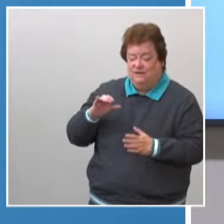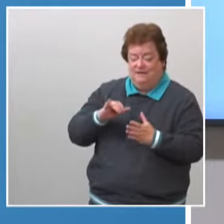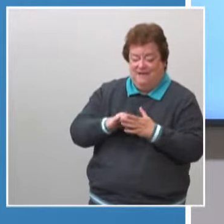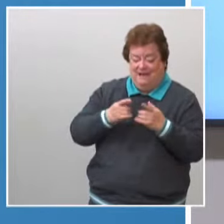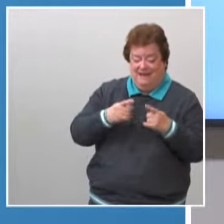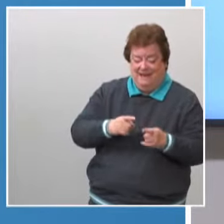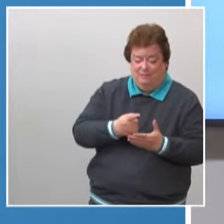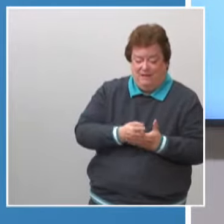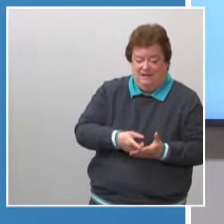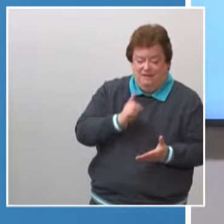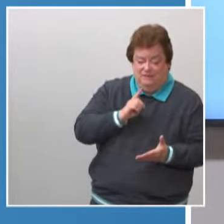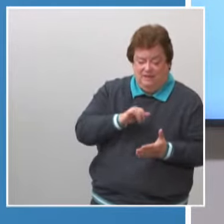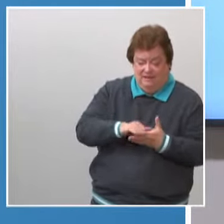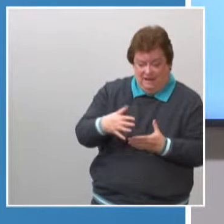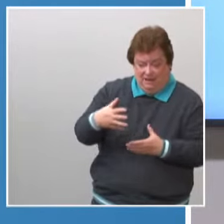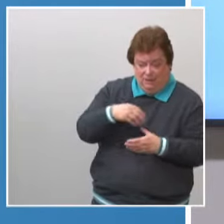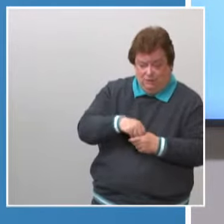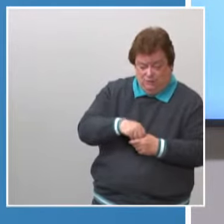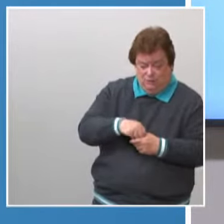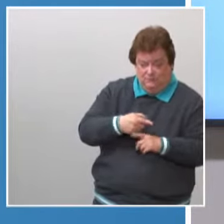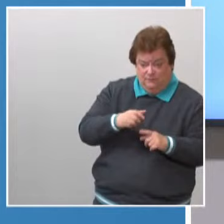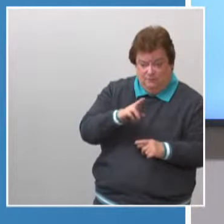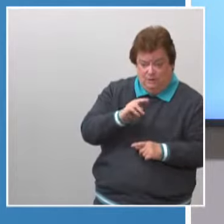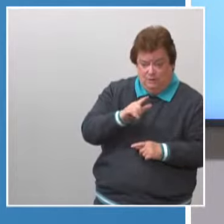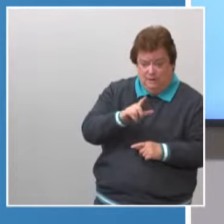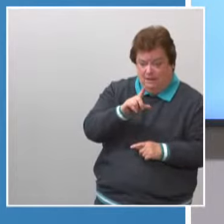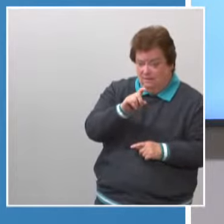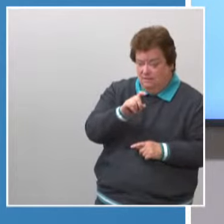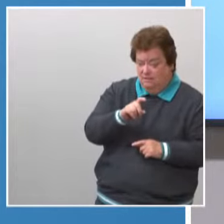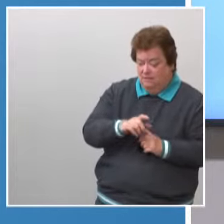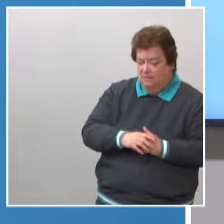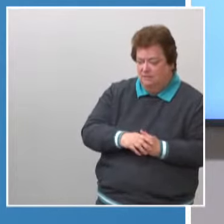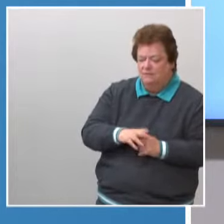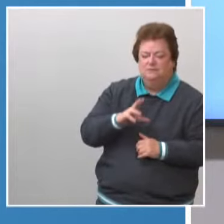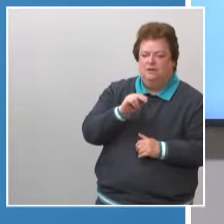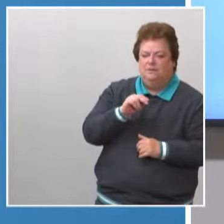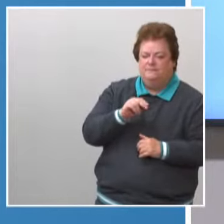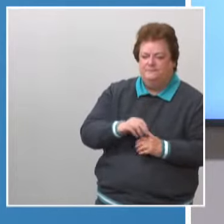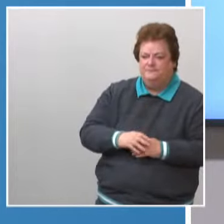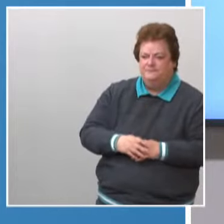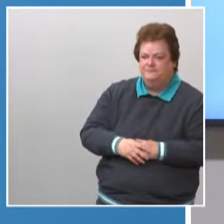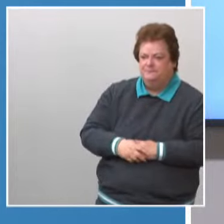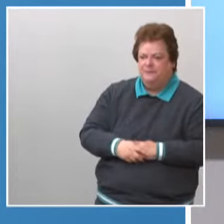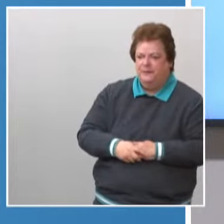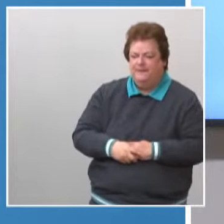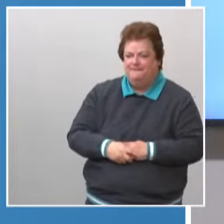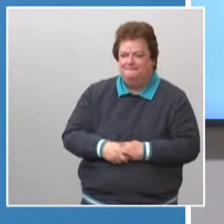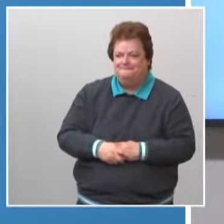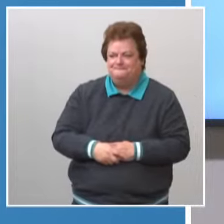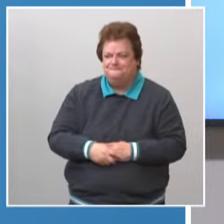week wouldn't have included the cases from UNL? No.